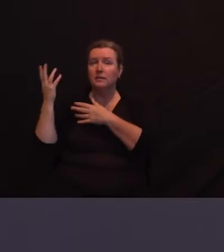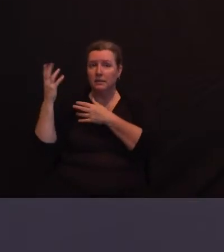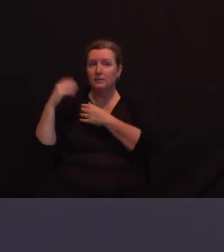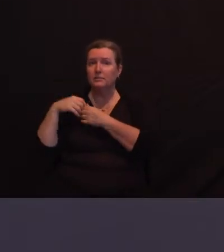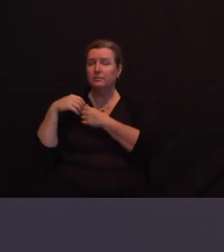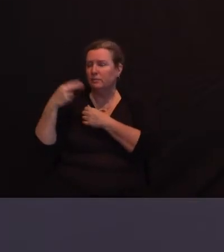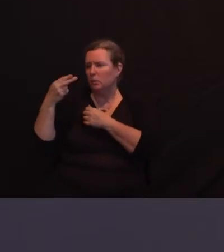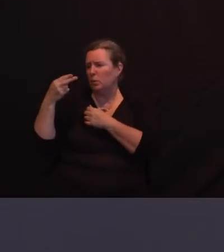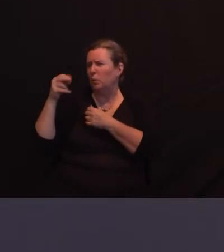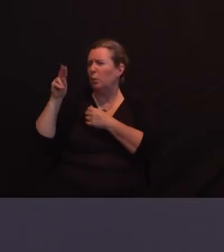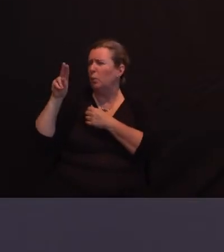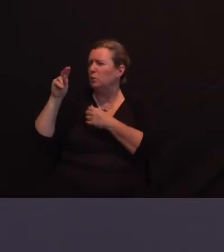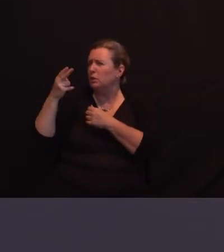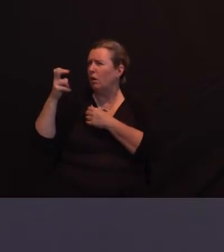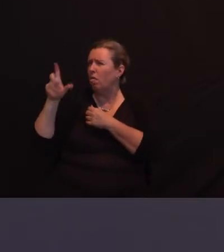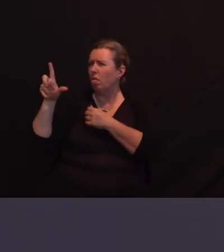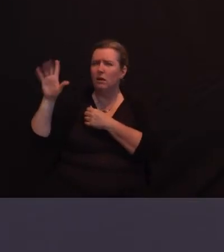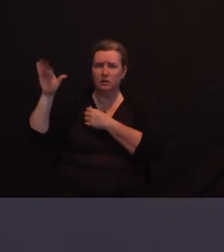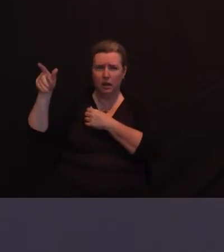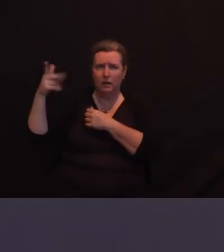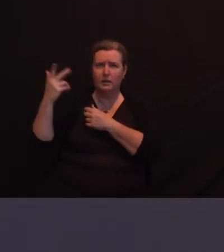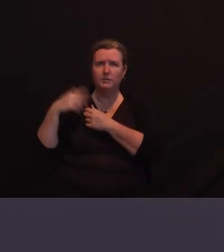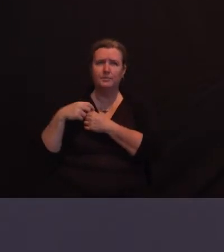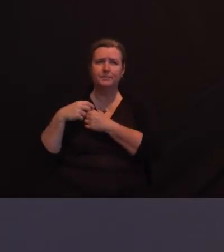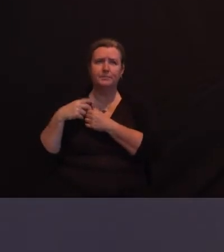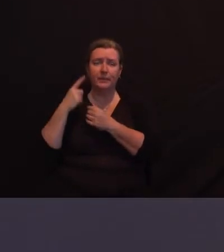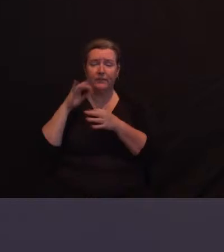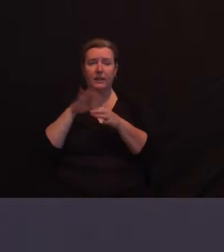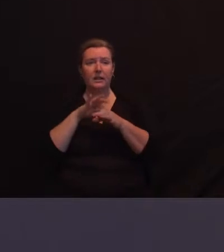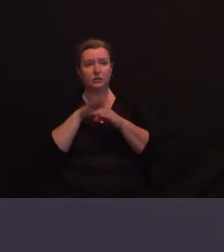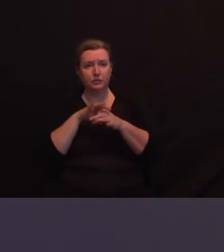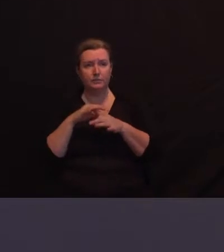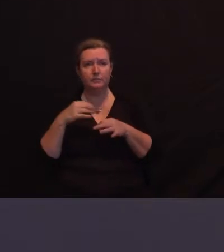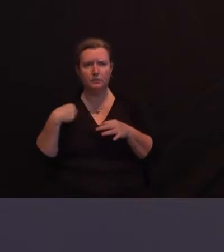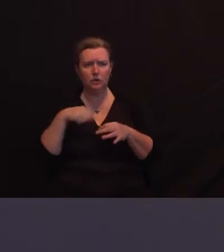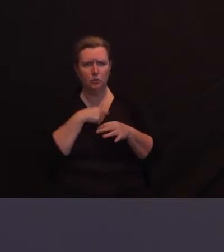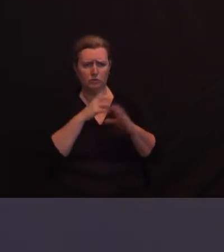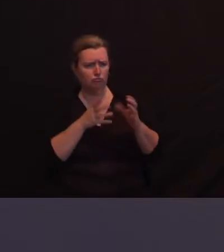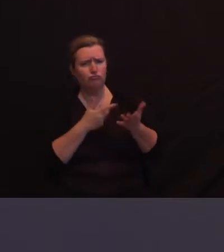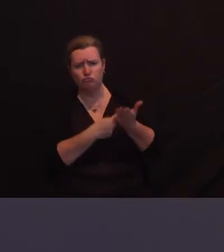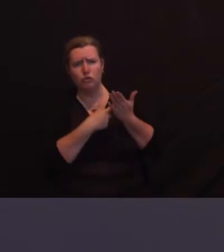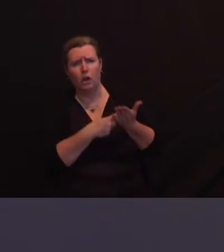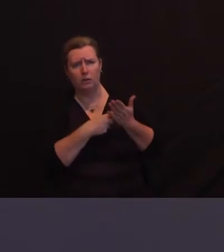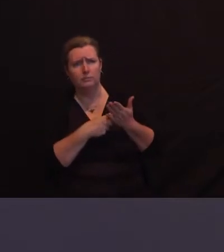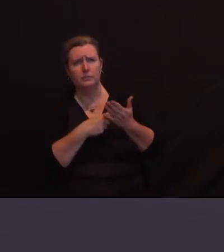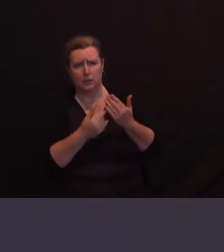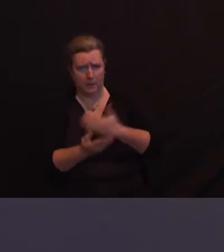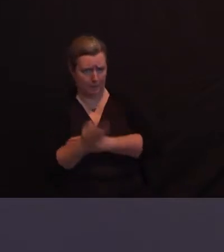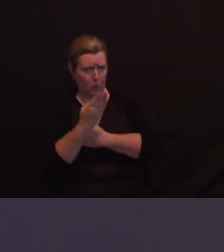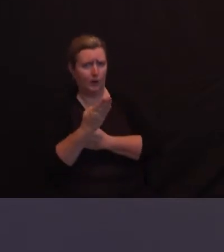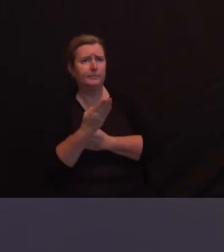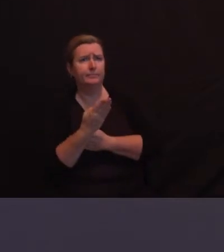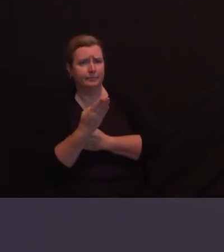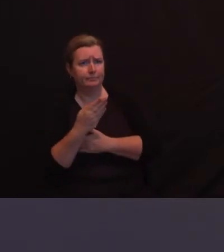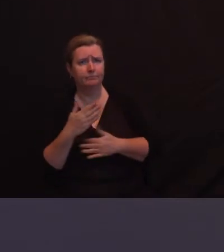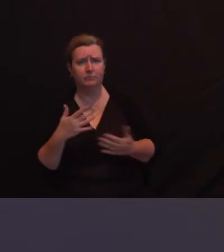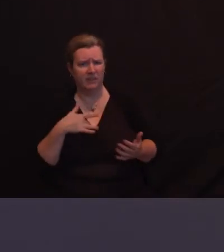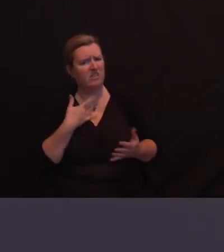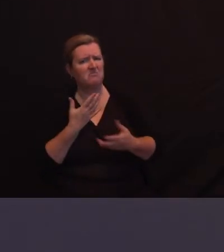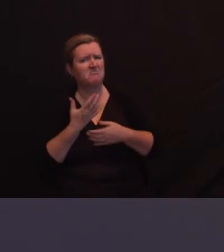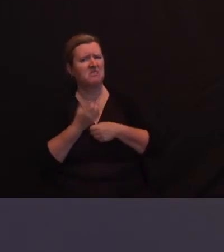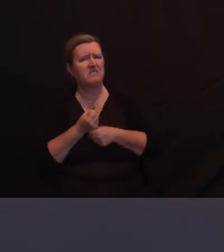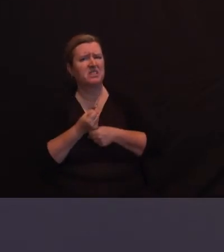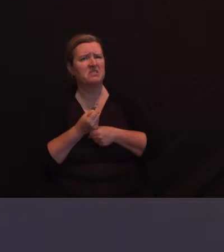on elections, we had a conversation about this morning. We feel confident that what we've got